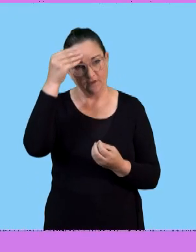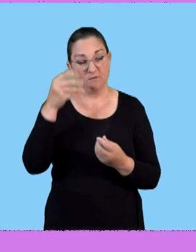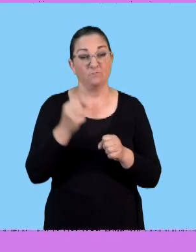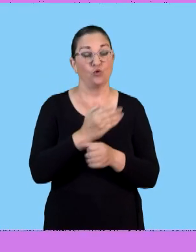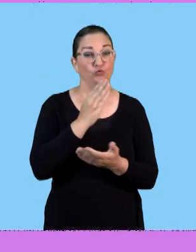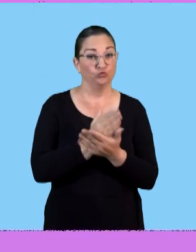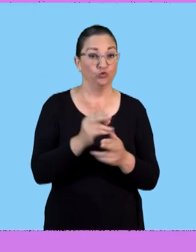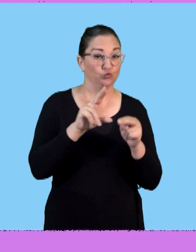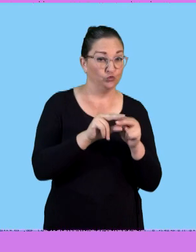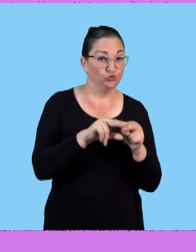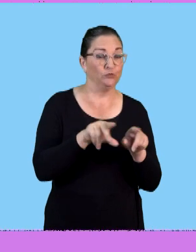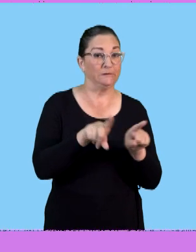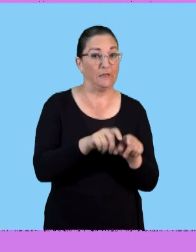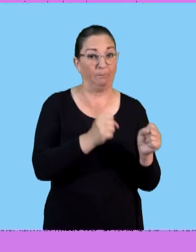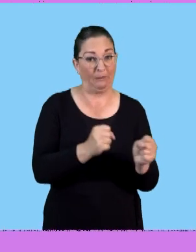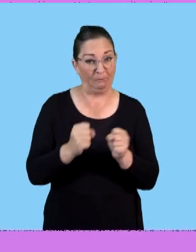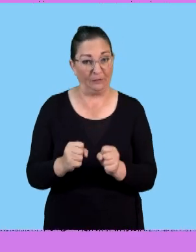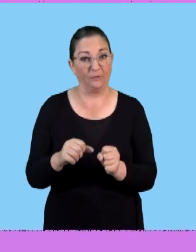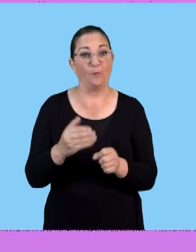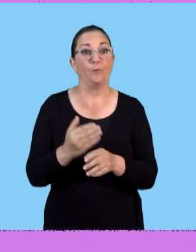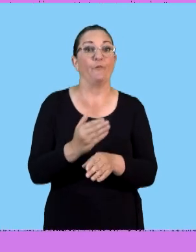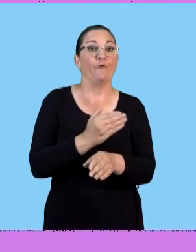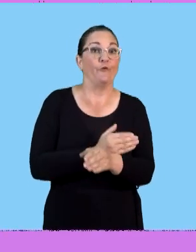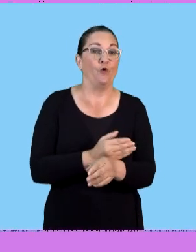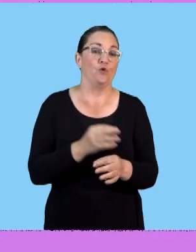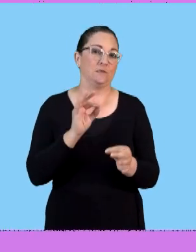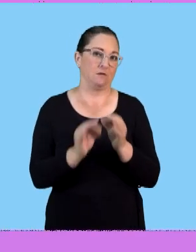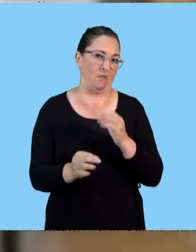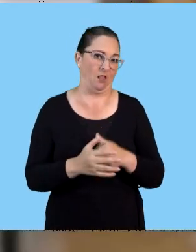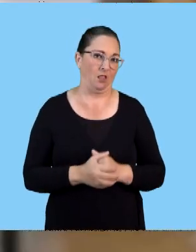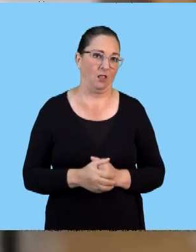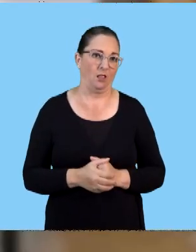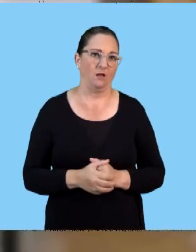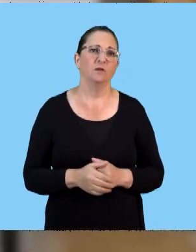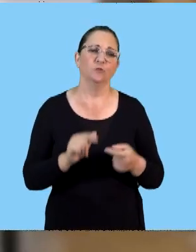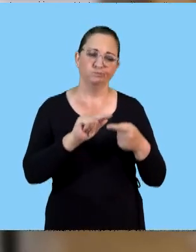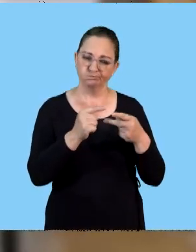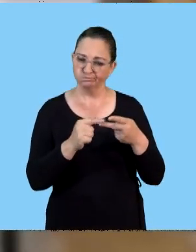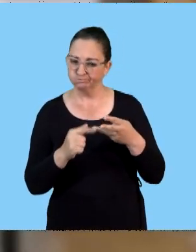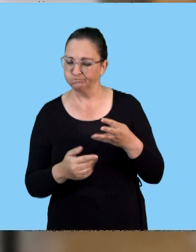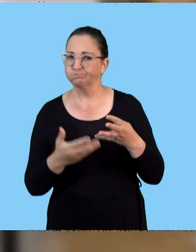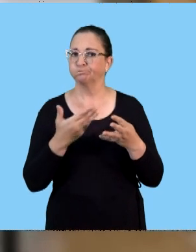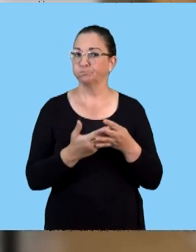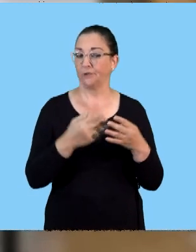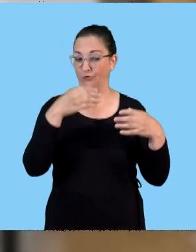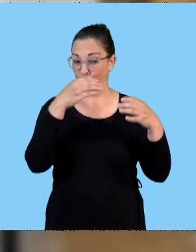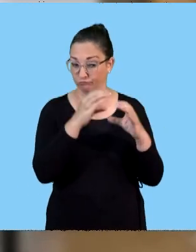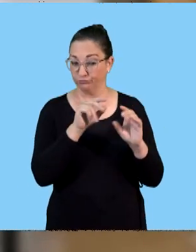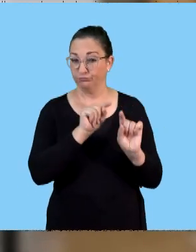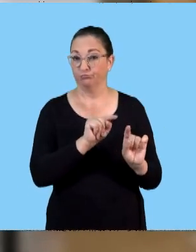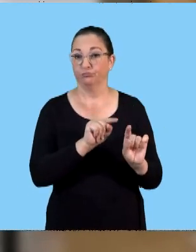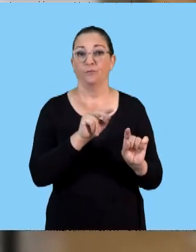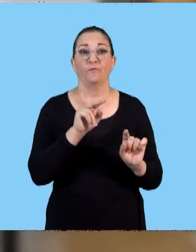Then ensure that your units are the same before you simplify. Okay, so those are a few pointers that I want you